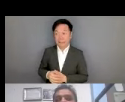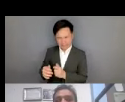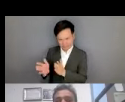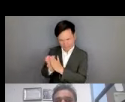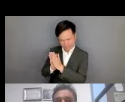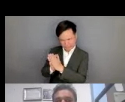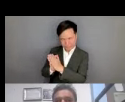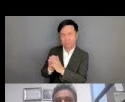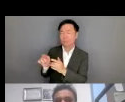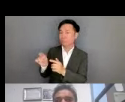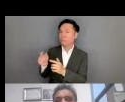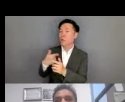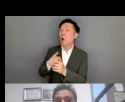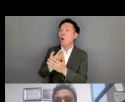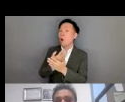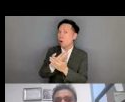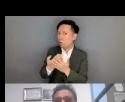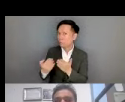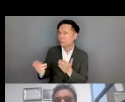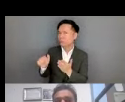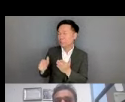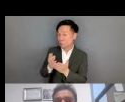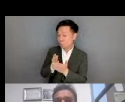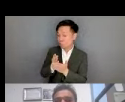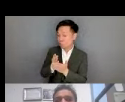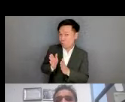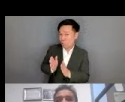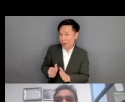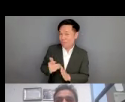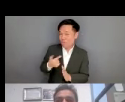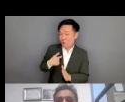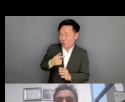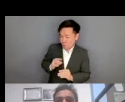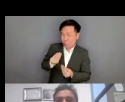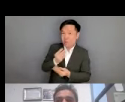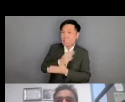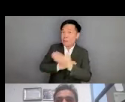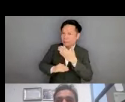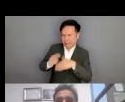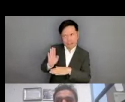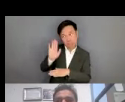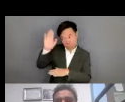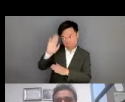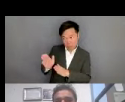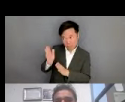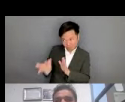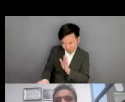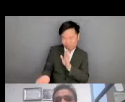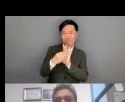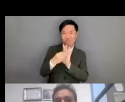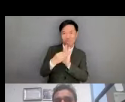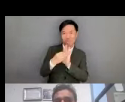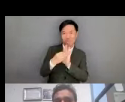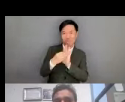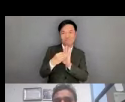full implementation of the human rights for young people with disabilities. Many of the provisions that have been actually incorporated,